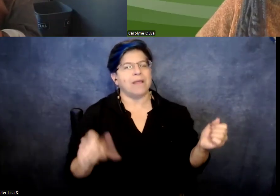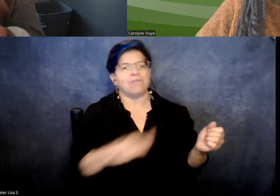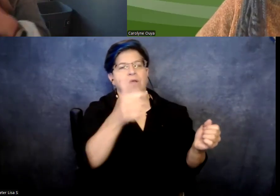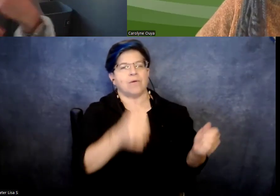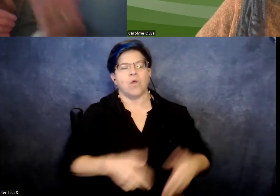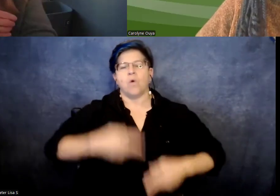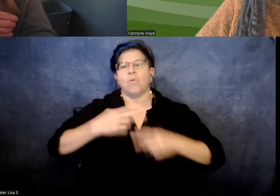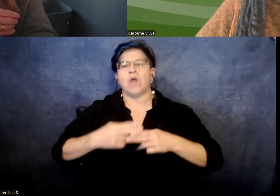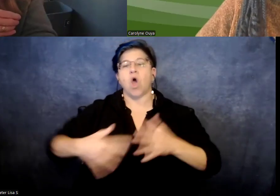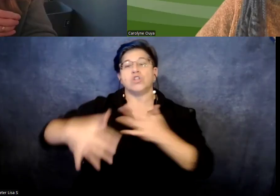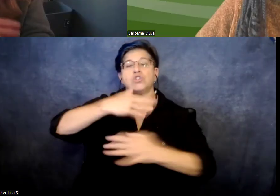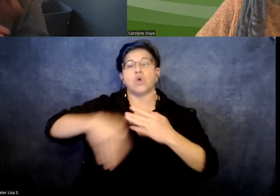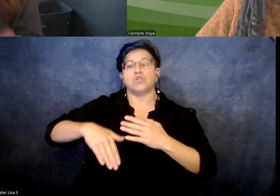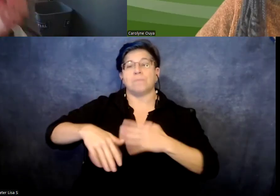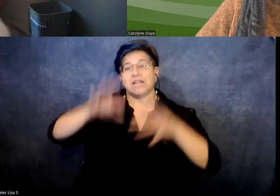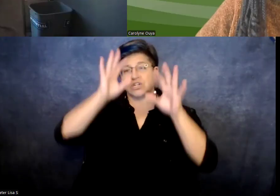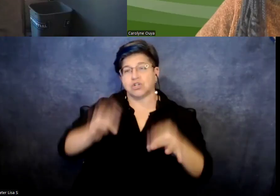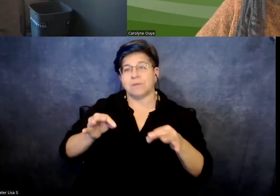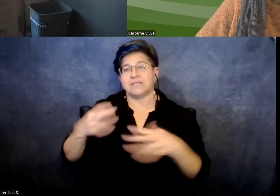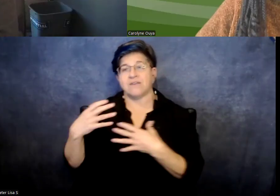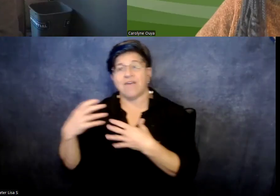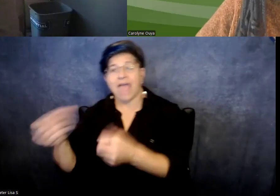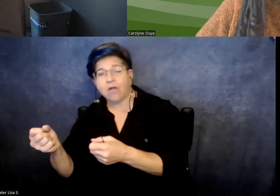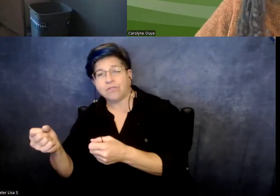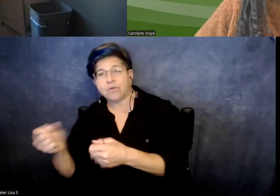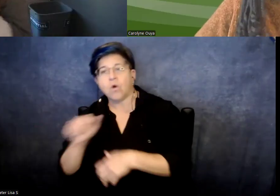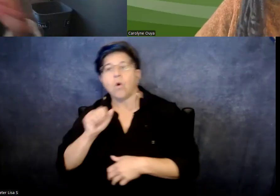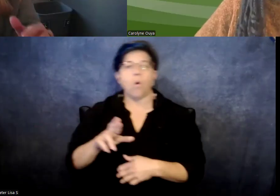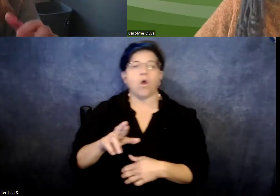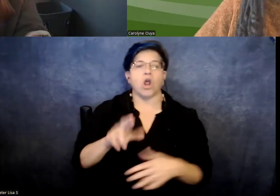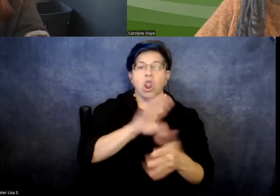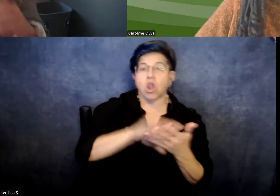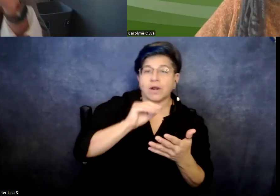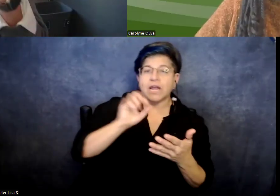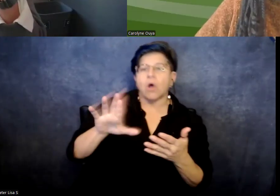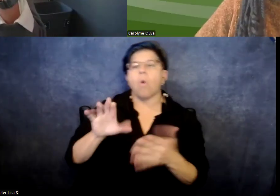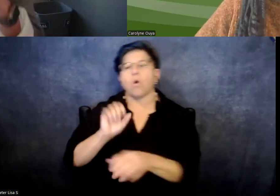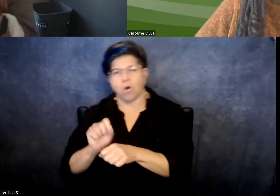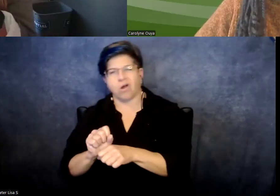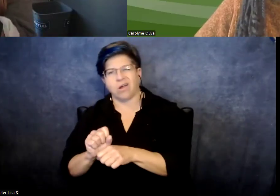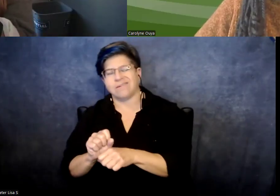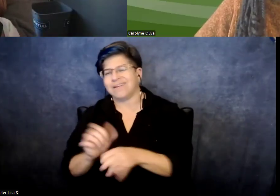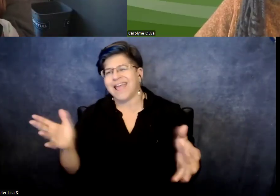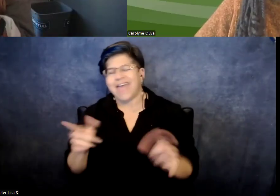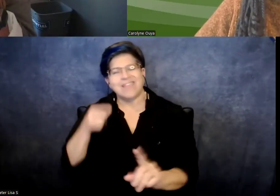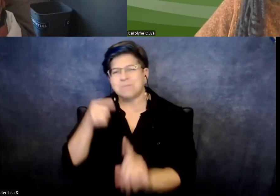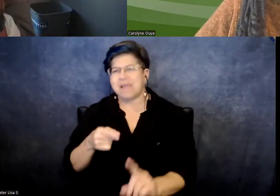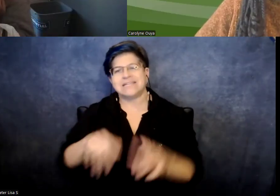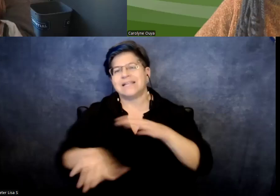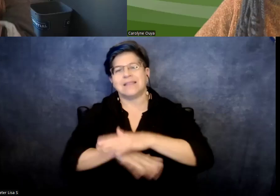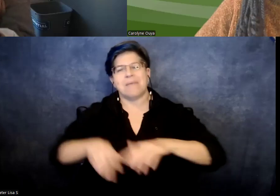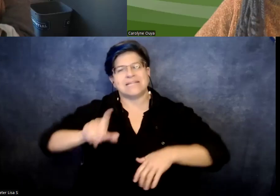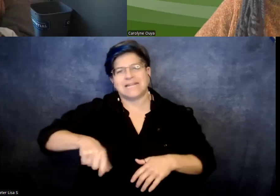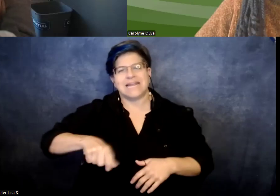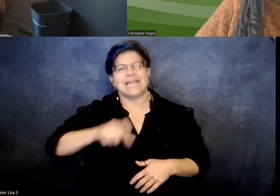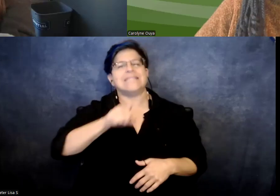of health, or social determinants of learning, or social determinants of work. It's the basic needs, and it has to be guided and met